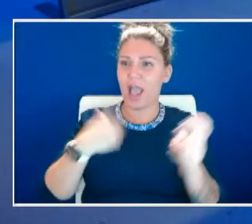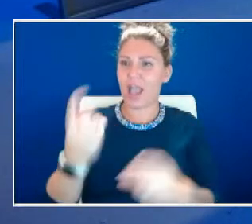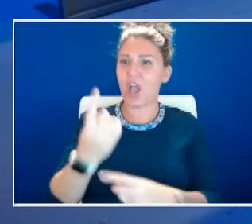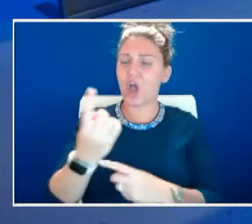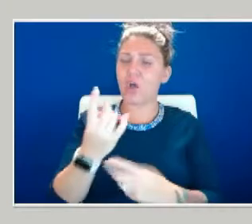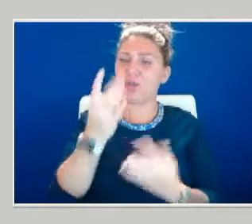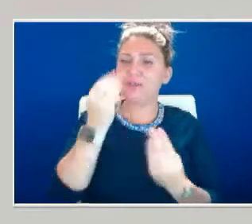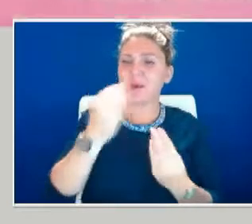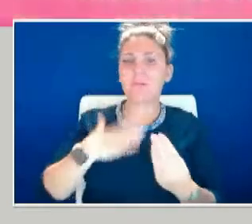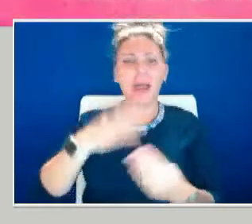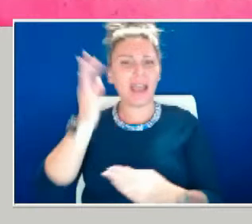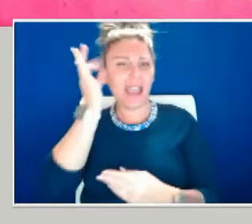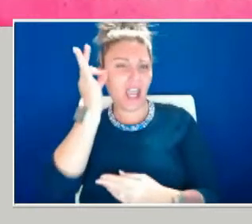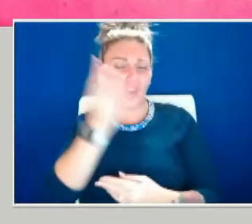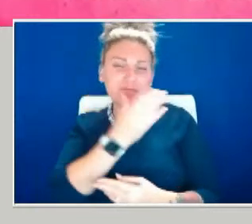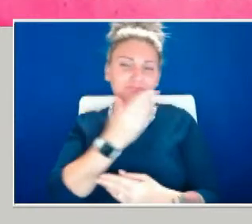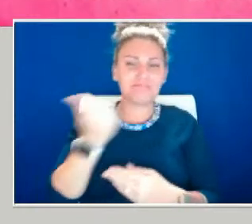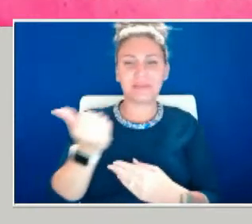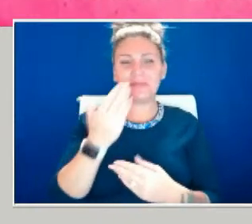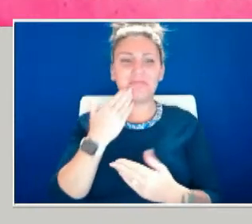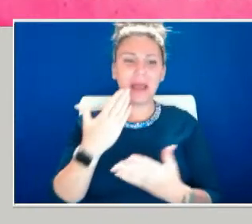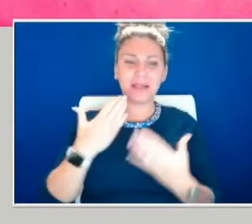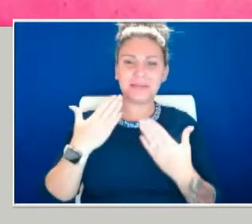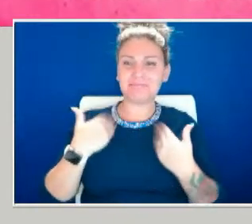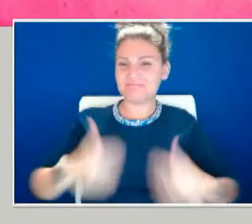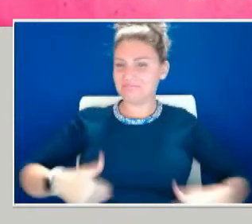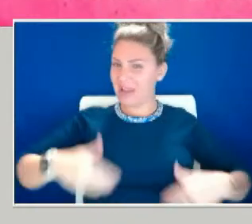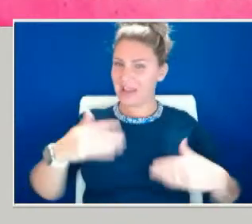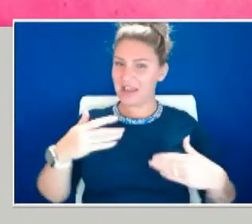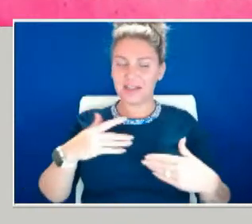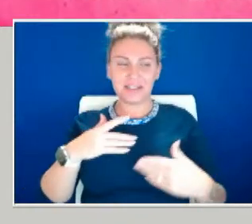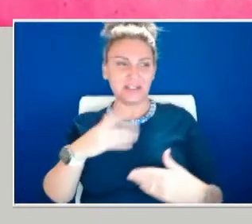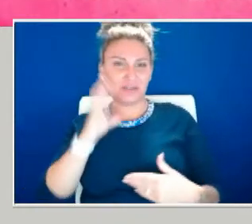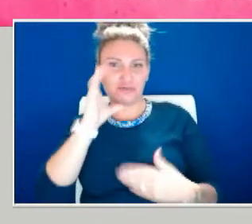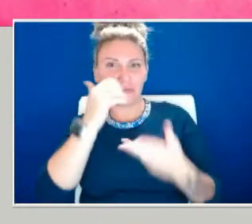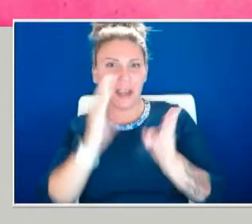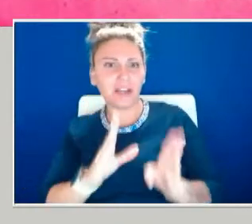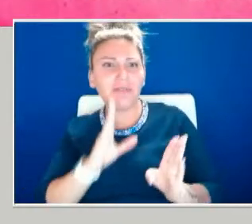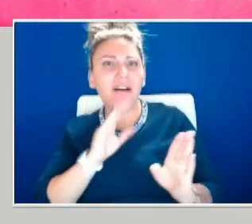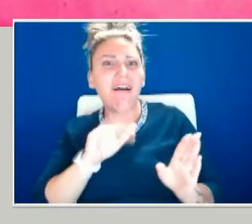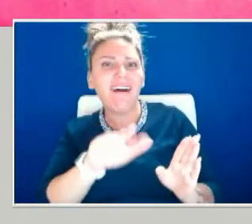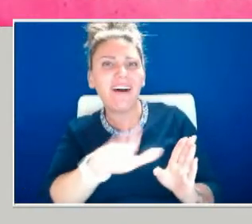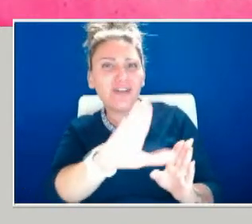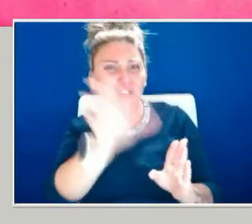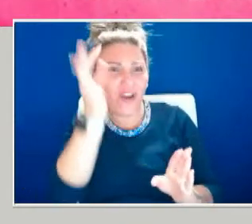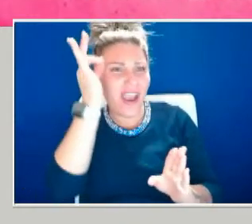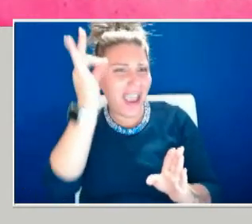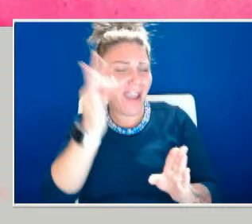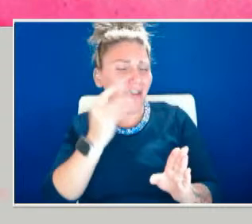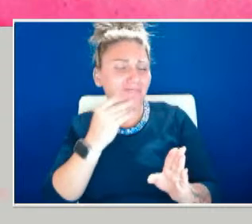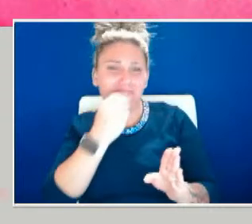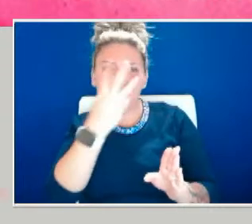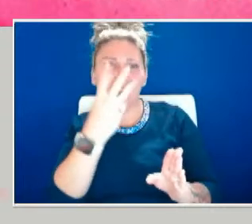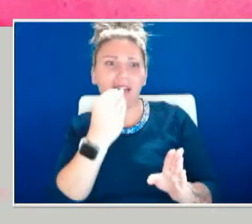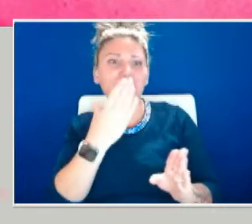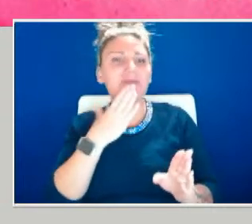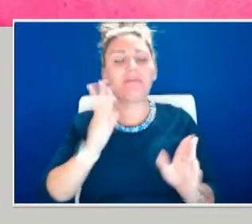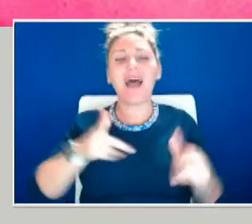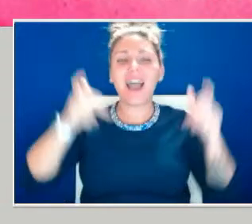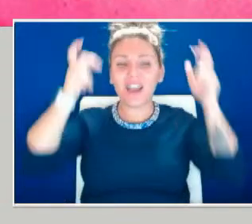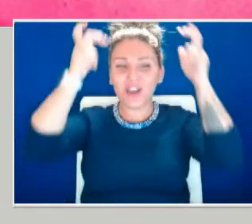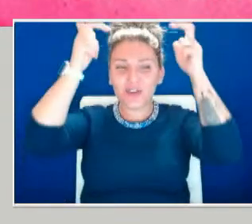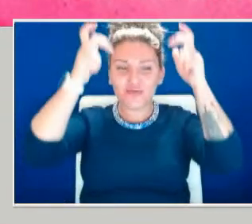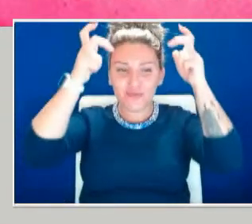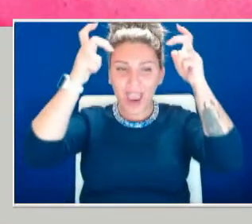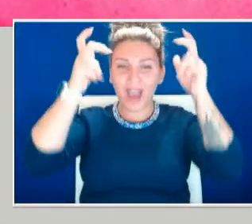hair was my best feature. Often mere strangers would stop me and tell me how pretty my hair was. My hair was my crown." I mean, it's a safety net for